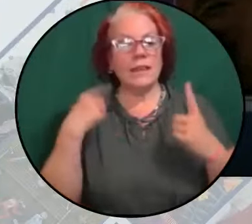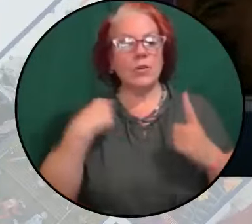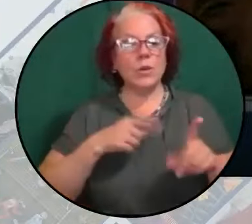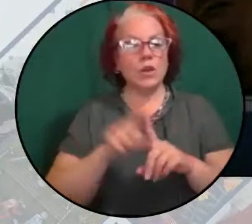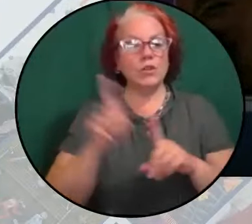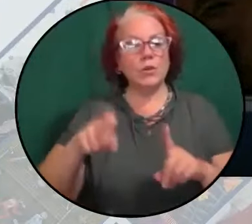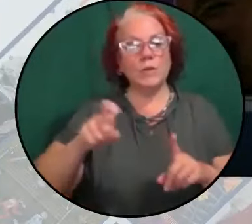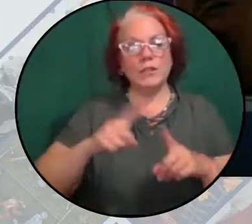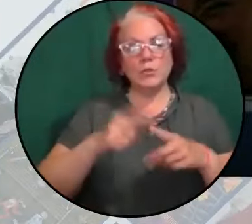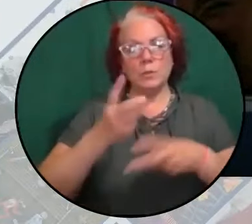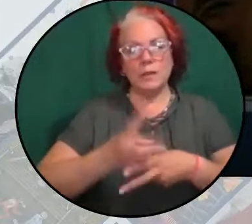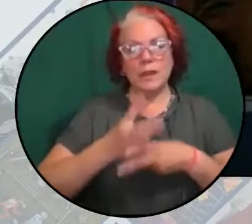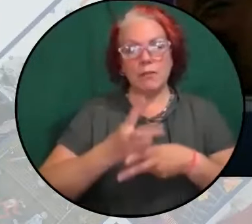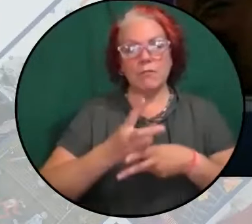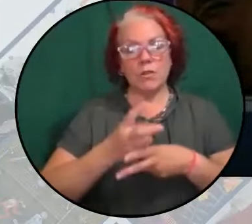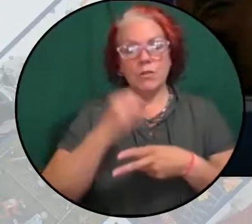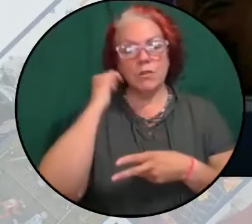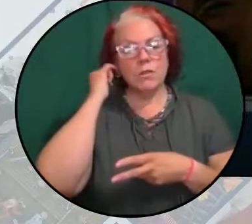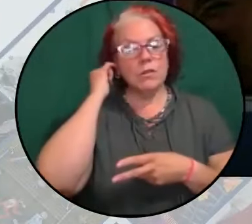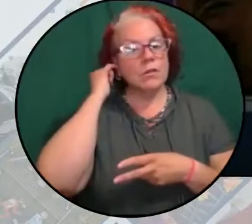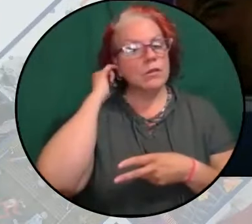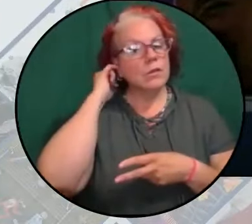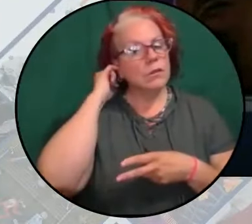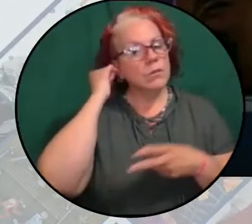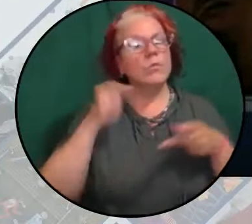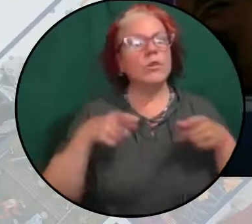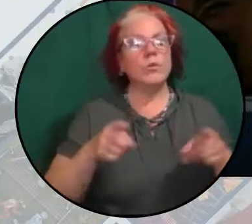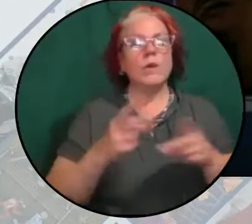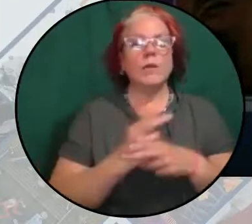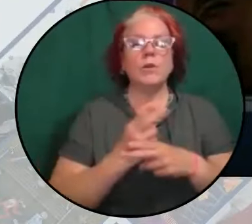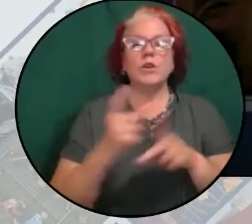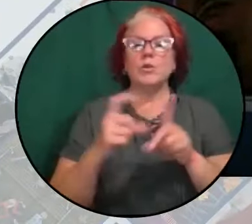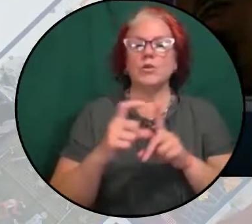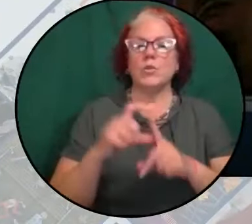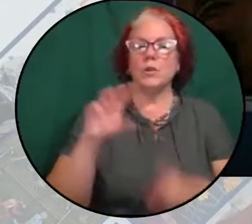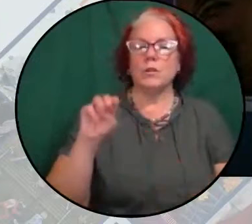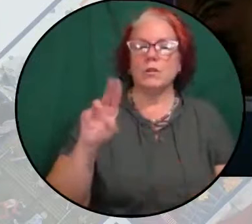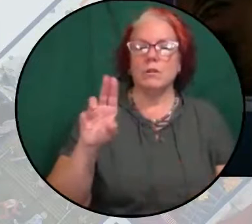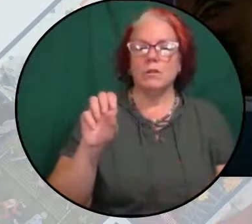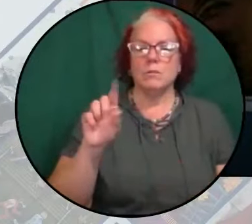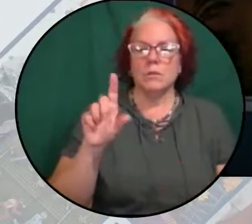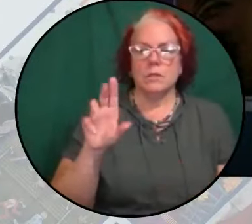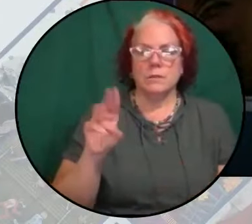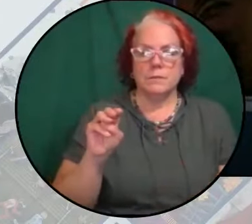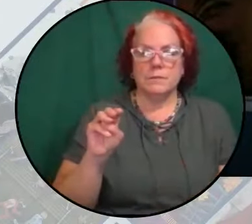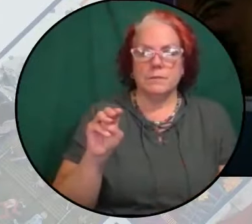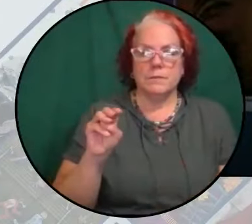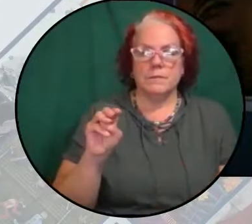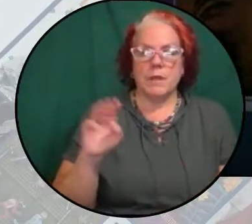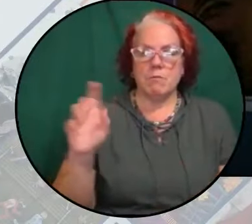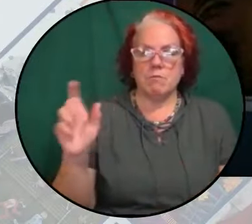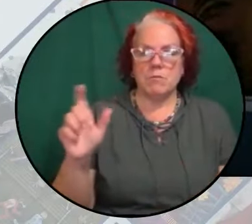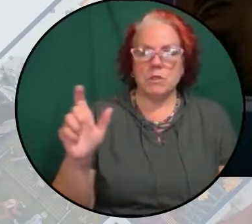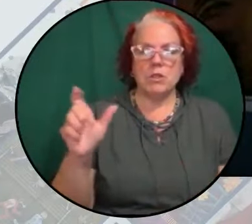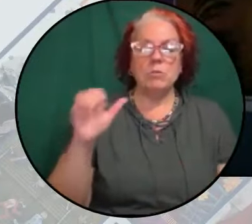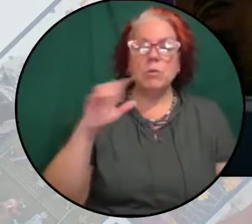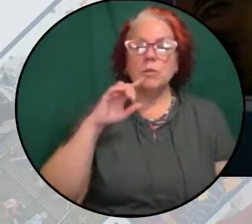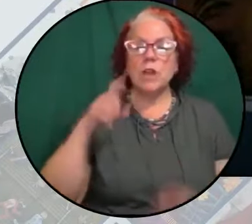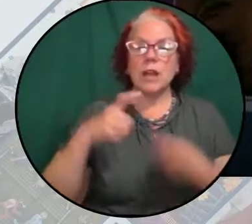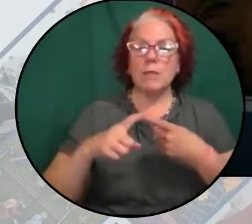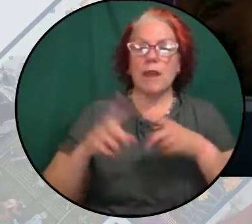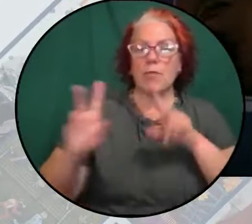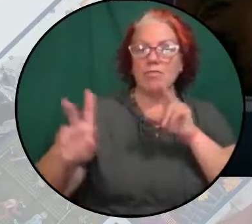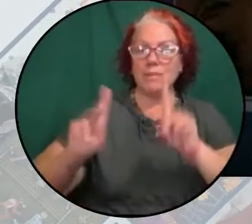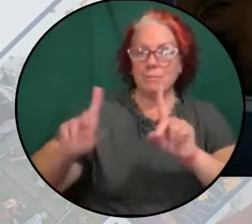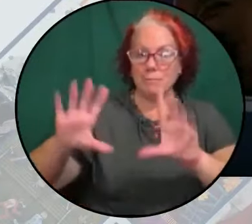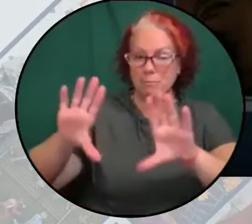need to be careful with the way we use the word Muslim um when we're referring to the people who are